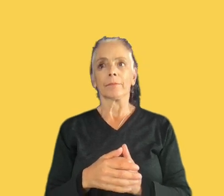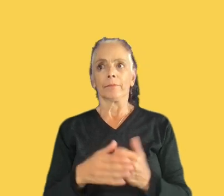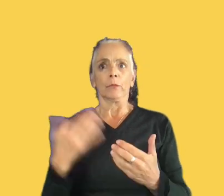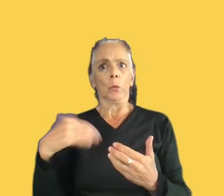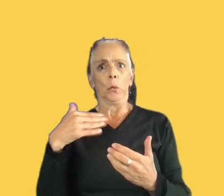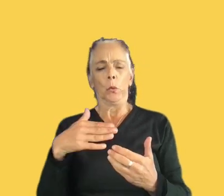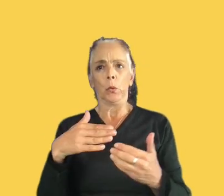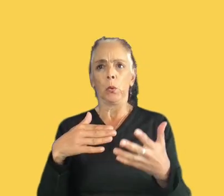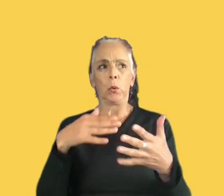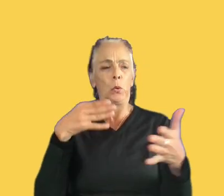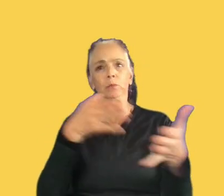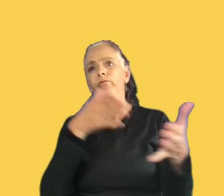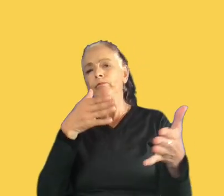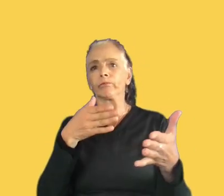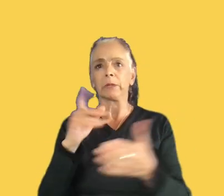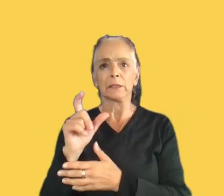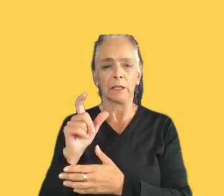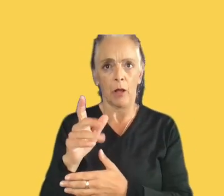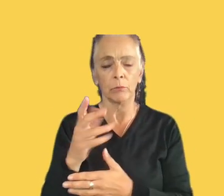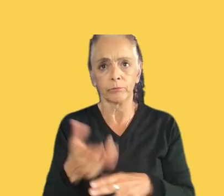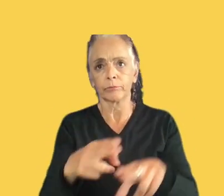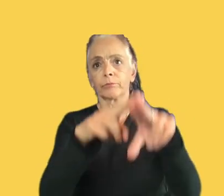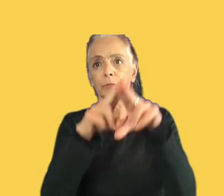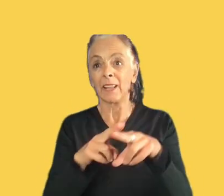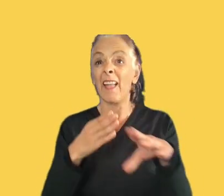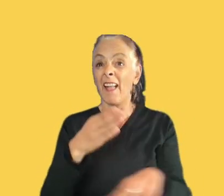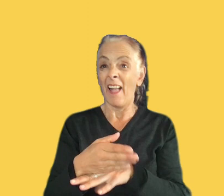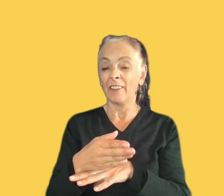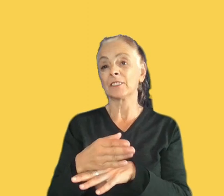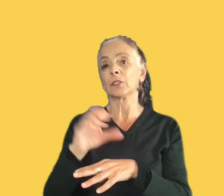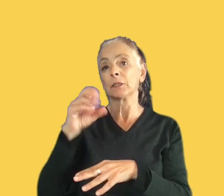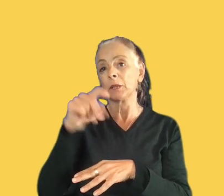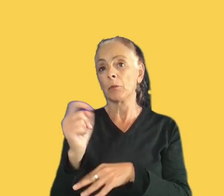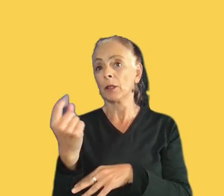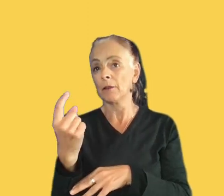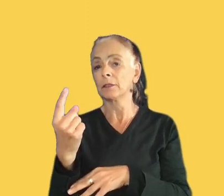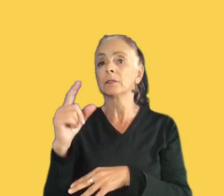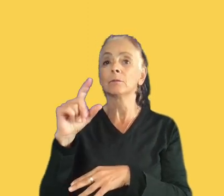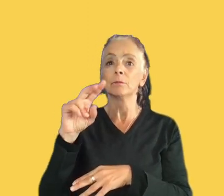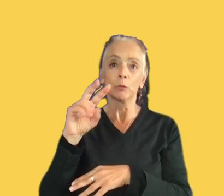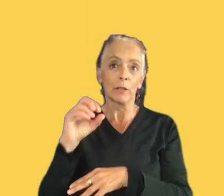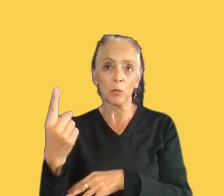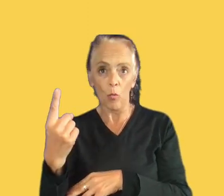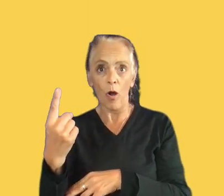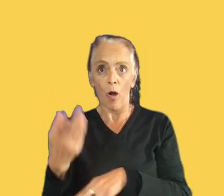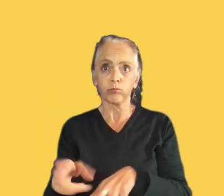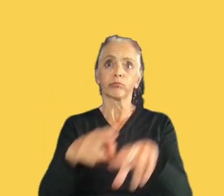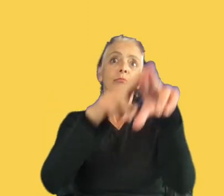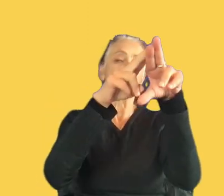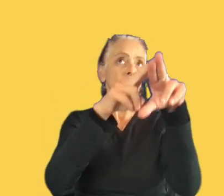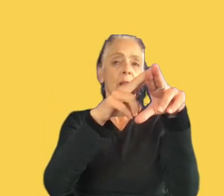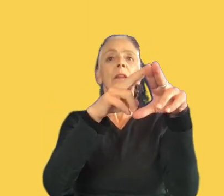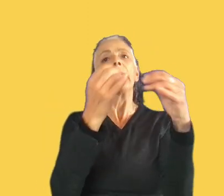Islamophobia is on the rise. It peaked in the Western world after September 11, 2001. It started to die down, but recently we're